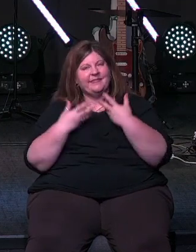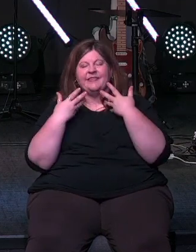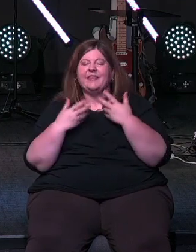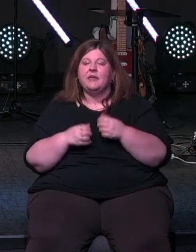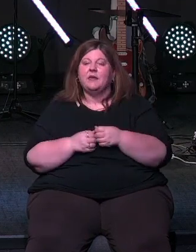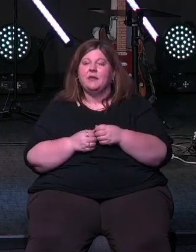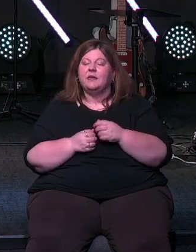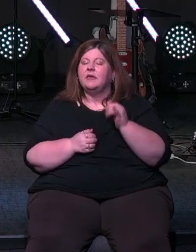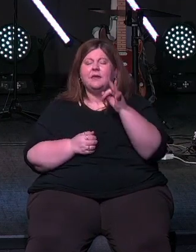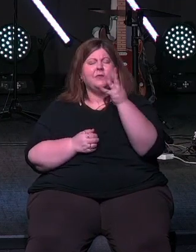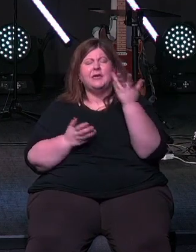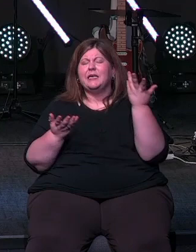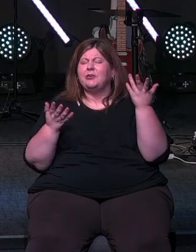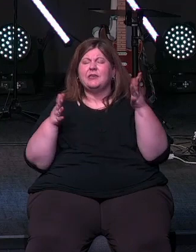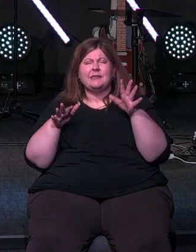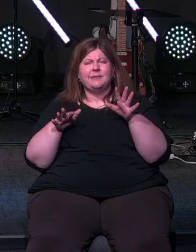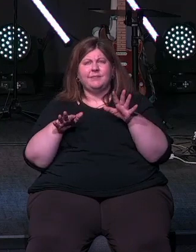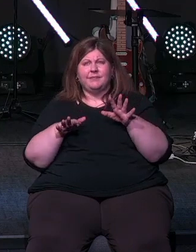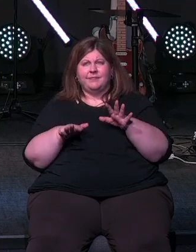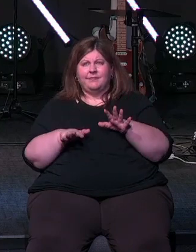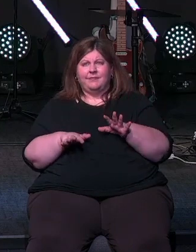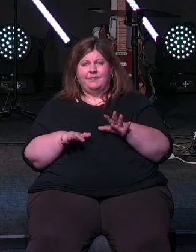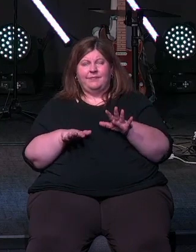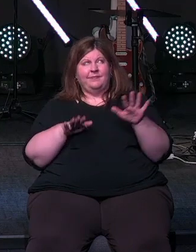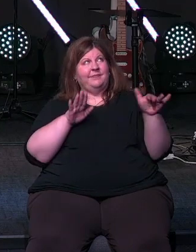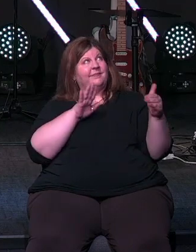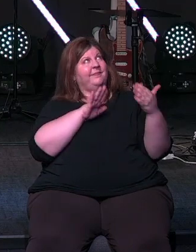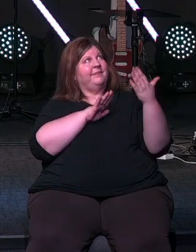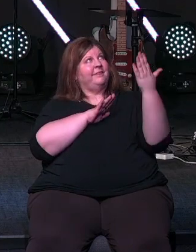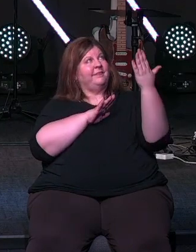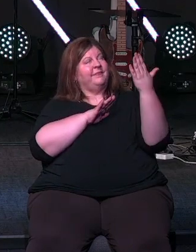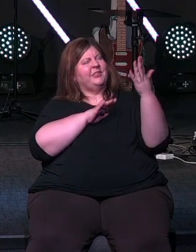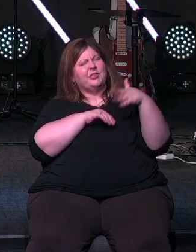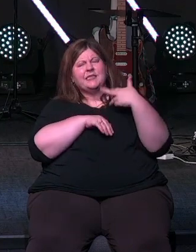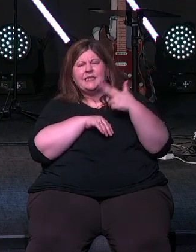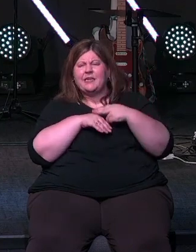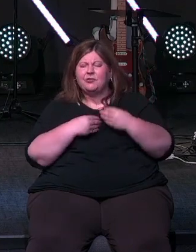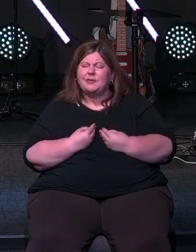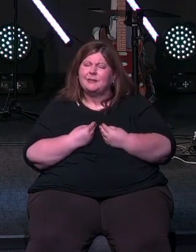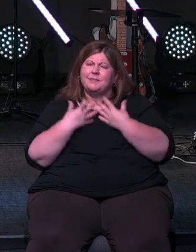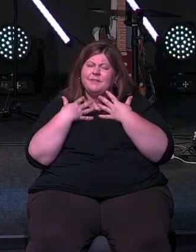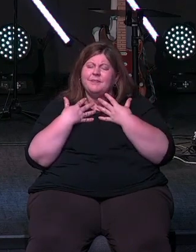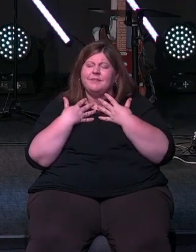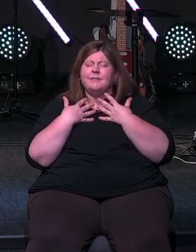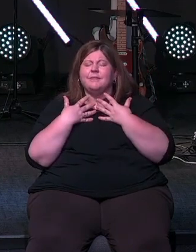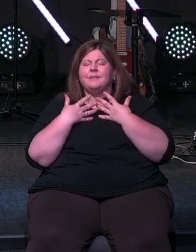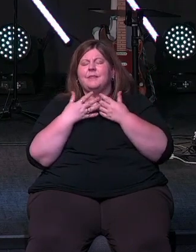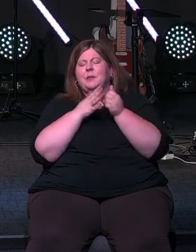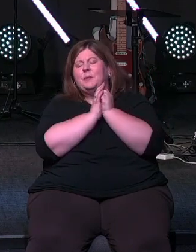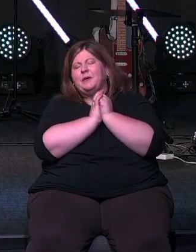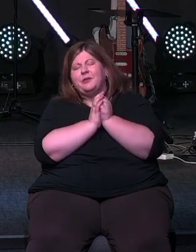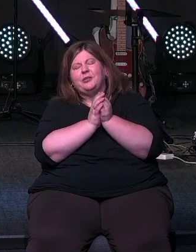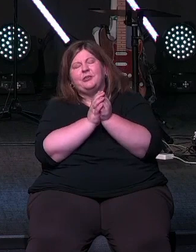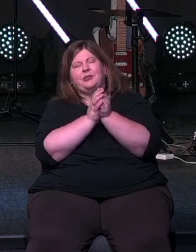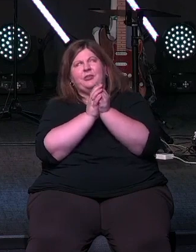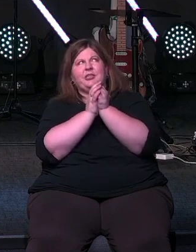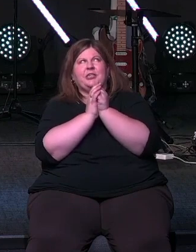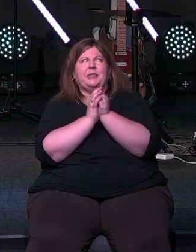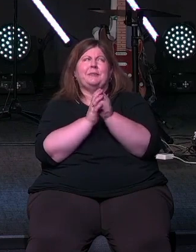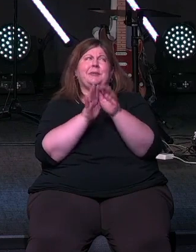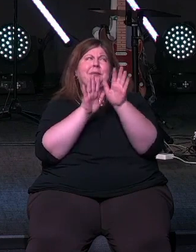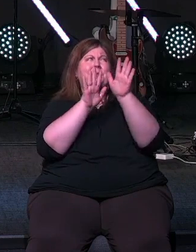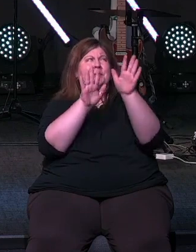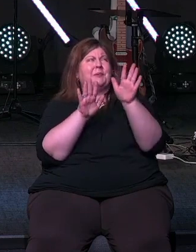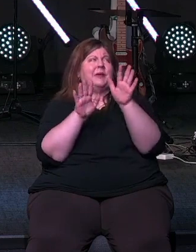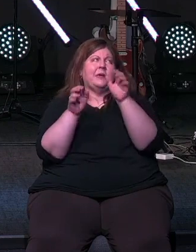I think if we just sit in the presence of God, it naturally drives us into a place of worship. You start understanding how great he is, how